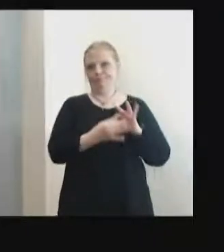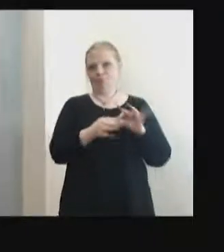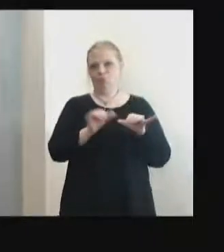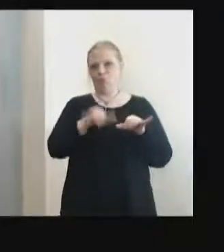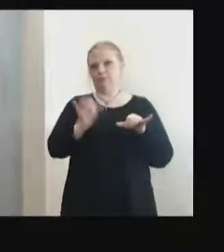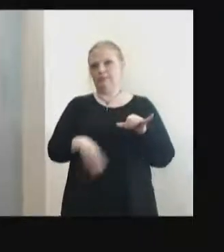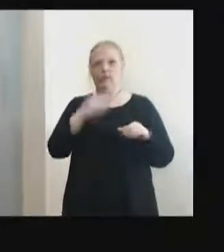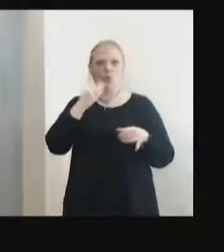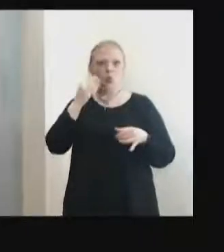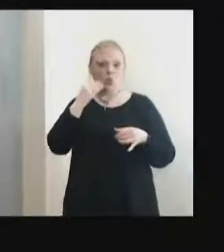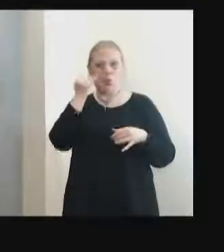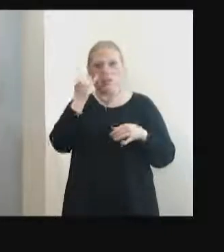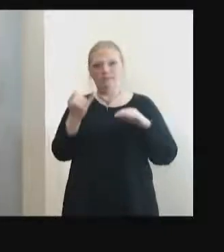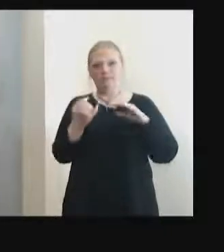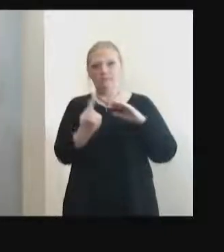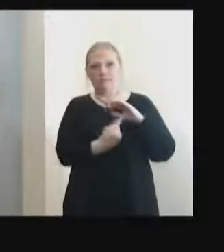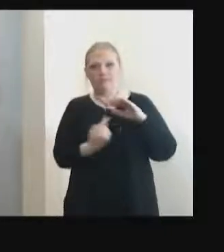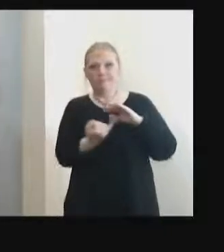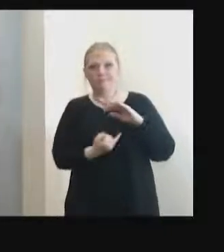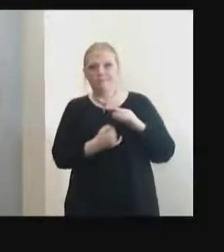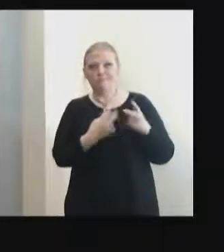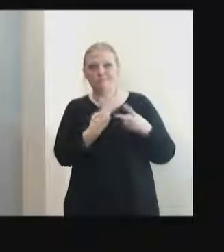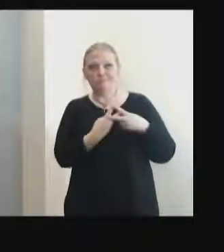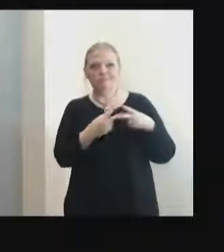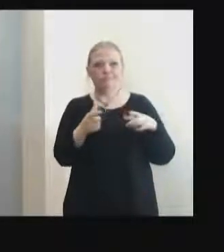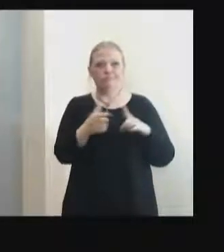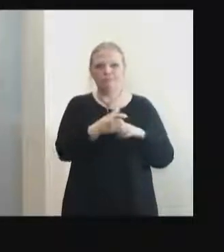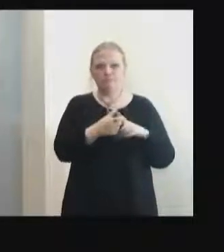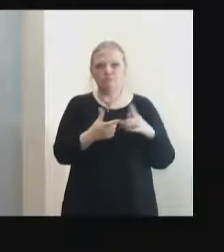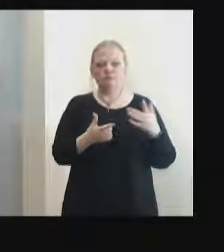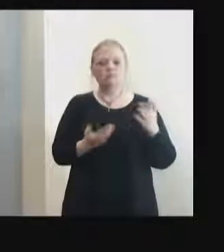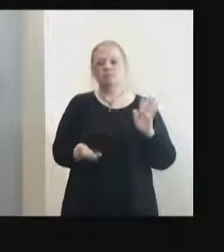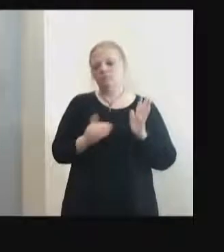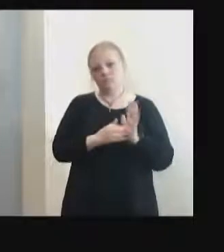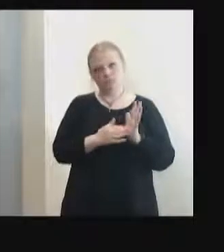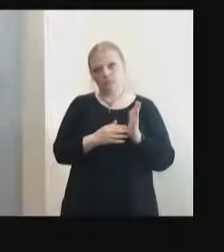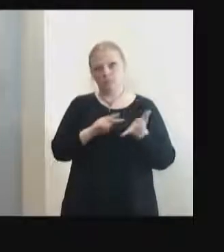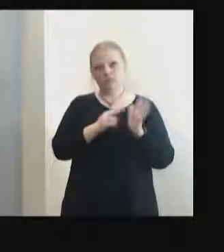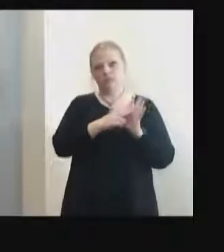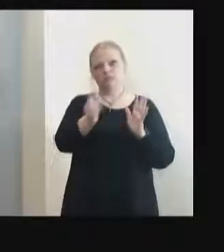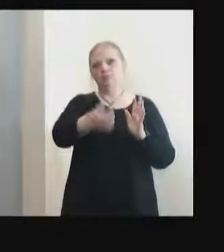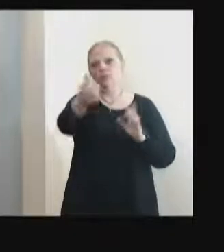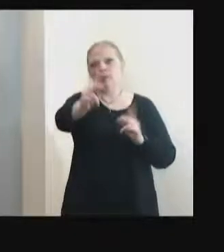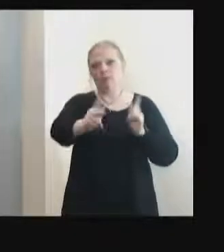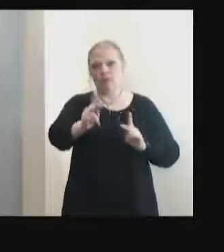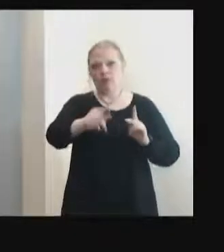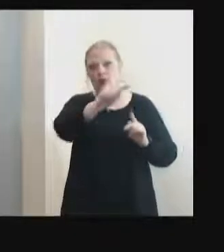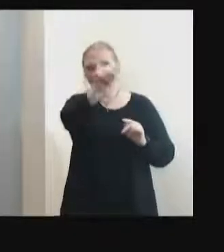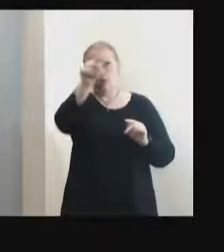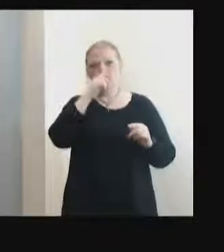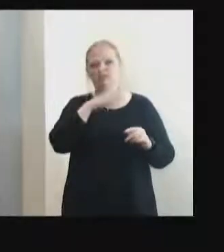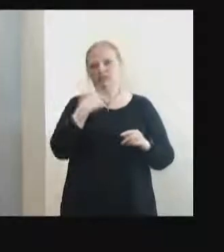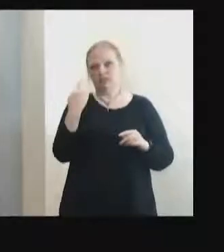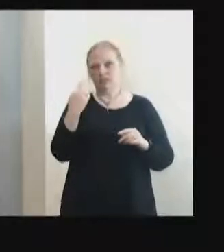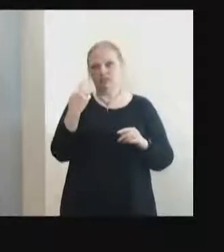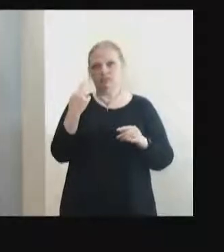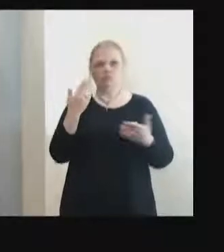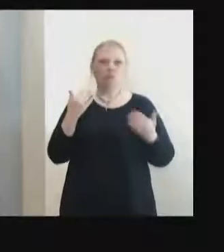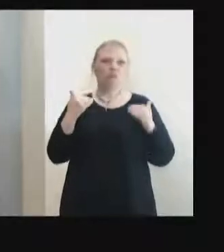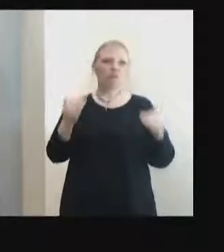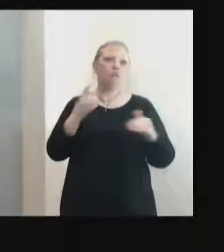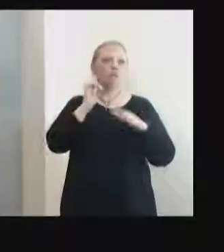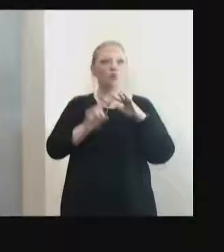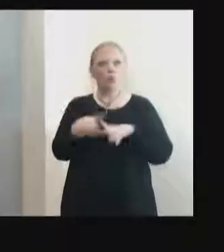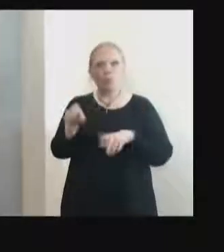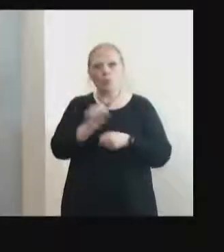home when they're in isolation or quarantine. Again, that's putting other people at risk. We know that there are people showing up to work or to